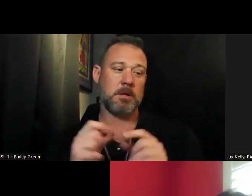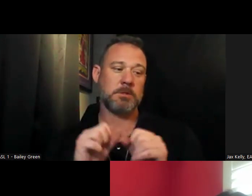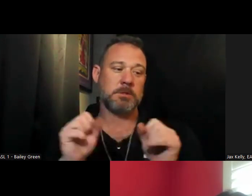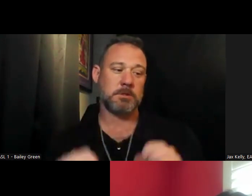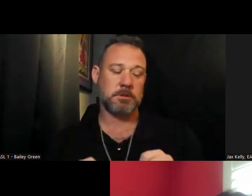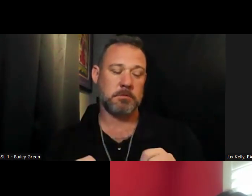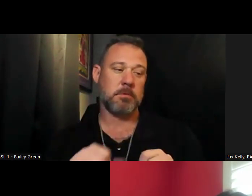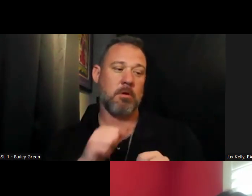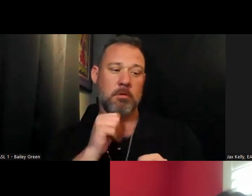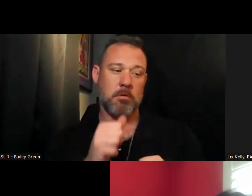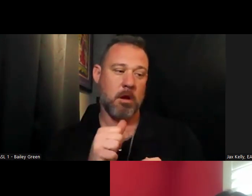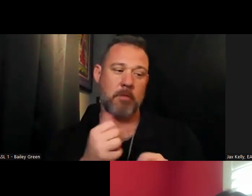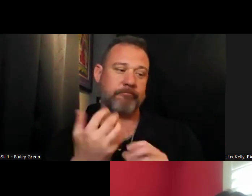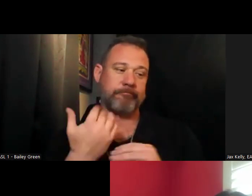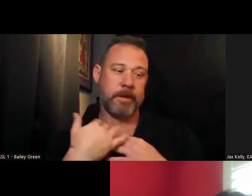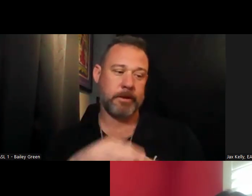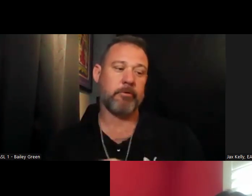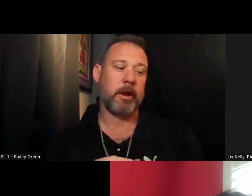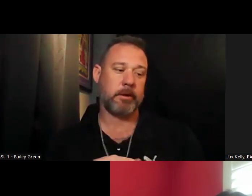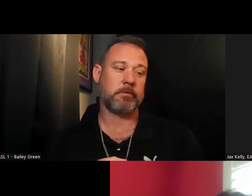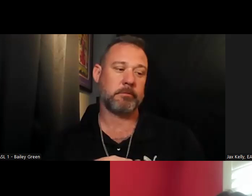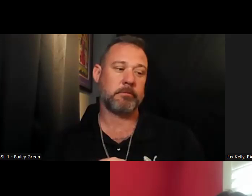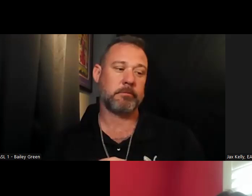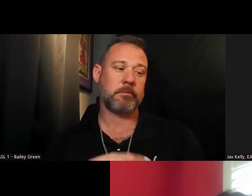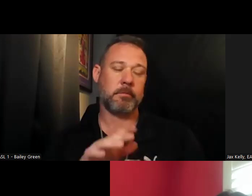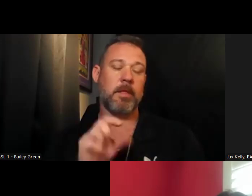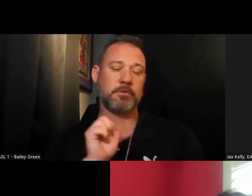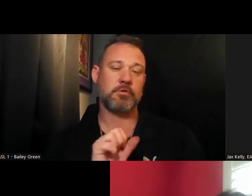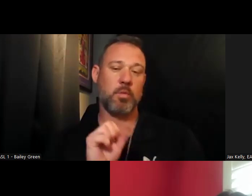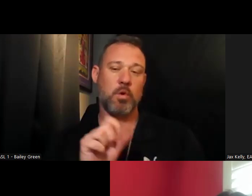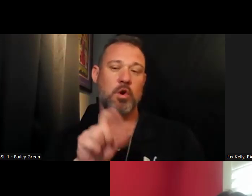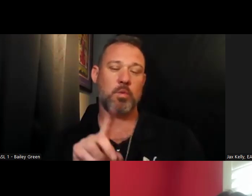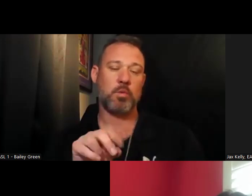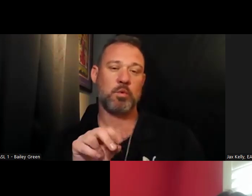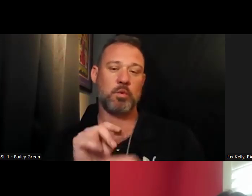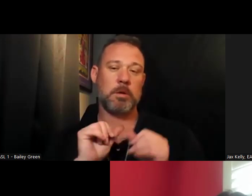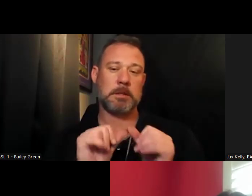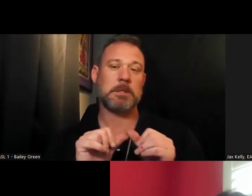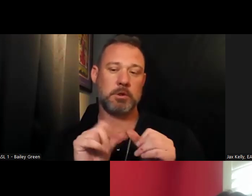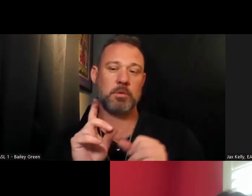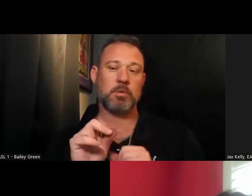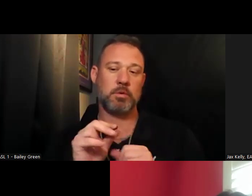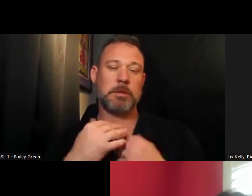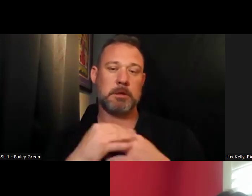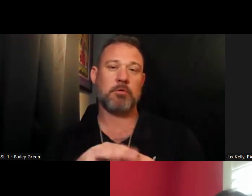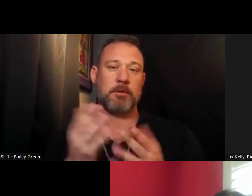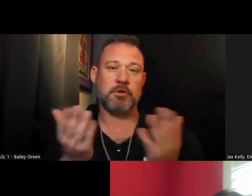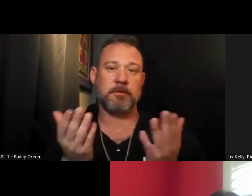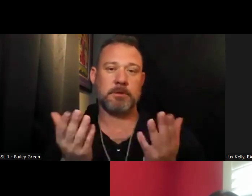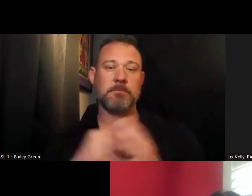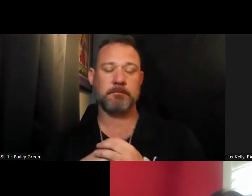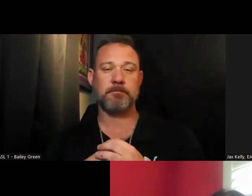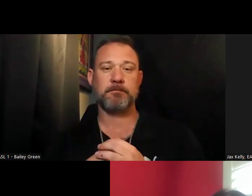systems that are not well integrated. And that's really the work that we need to do and continue to do, is integrate these